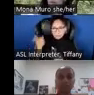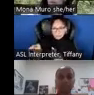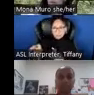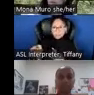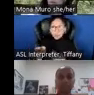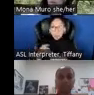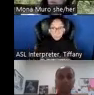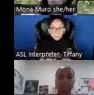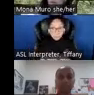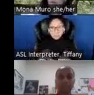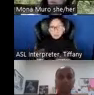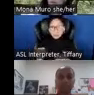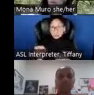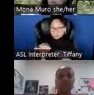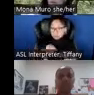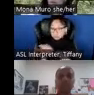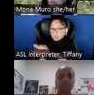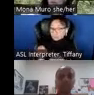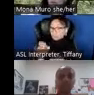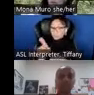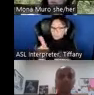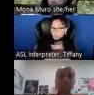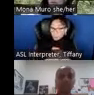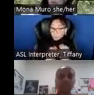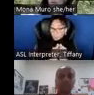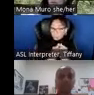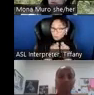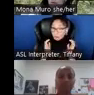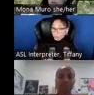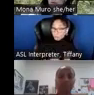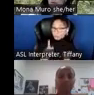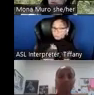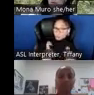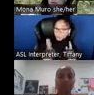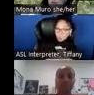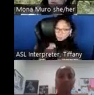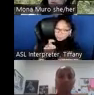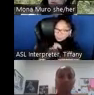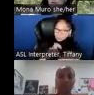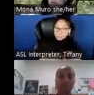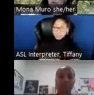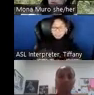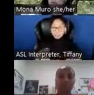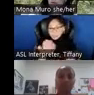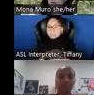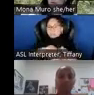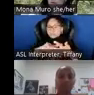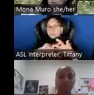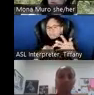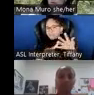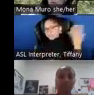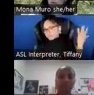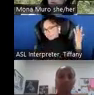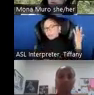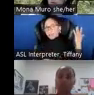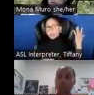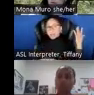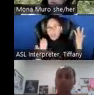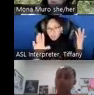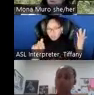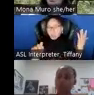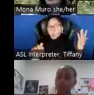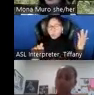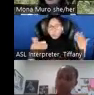time and prepared with whatever documents you ask them to prepare and ready to just like boom, boom, boom, like get on with your day. But I've really had to take a step